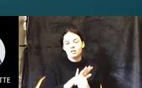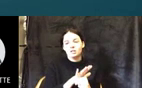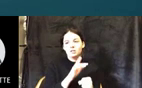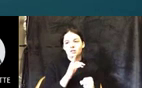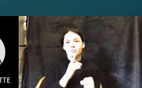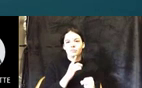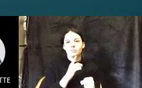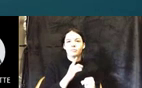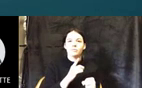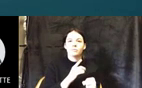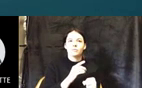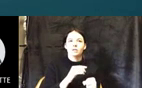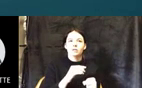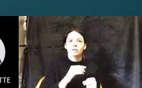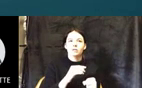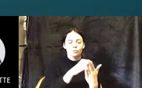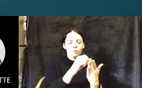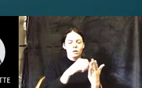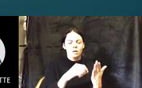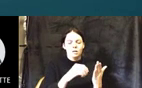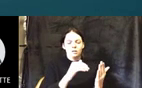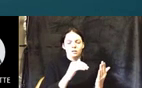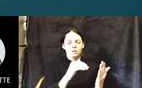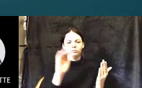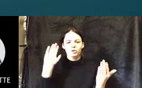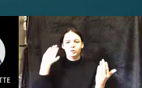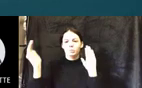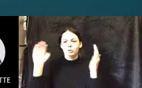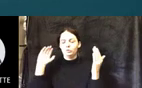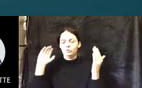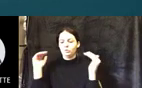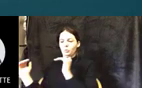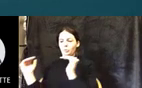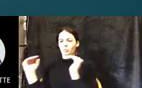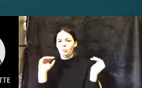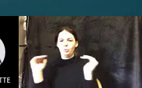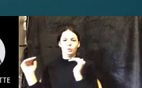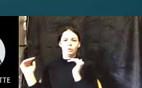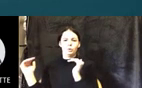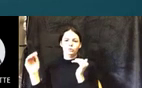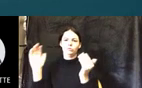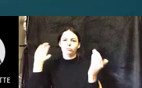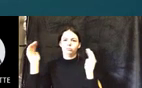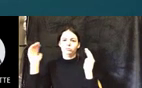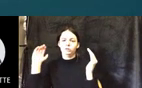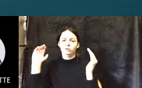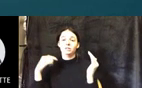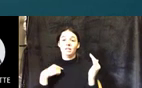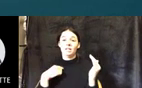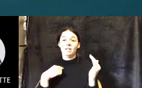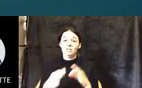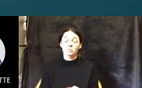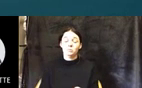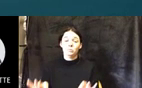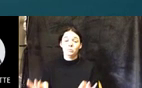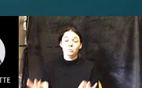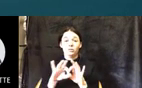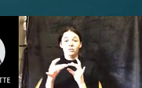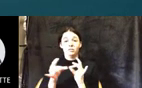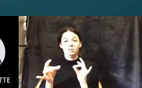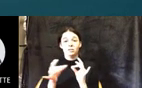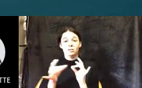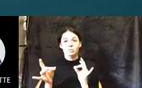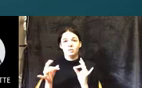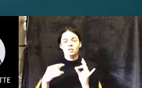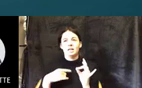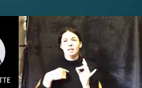pretty incredible statement to make. And it really, I think it, a lot of the writers out there can